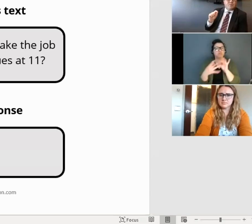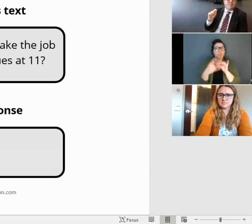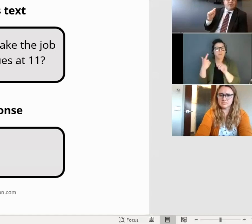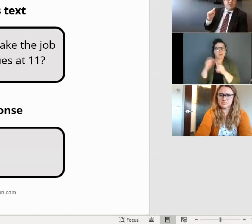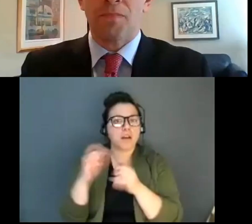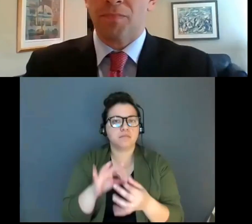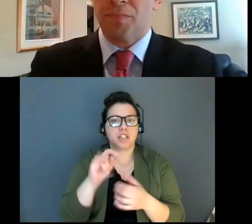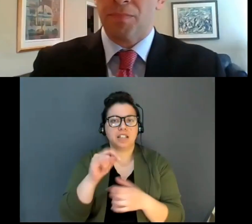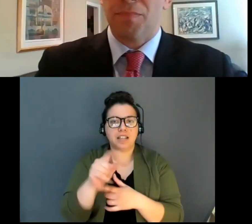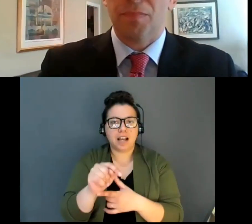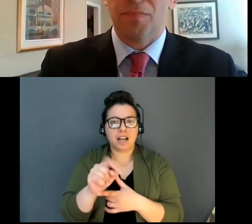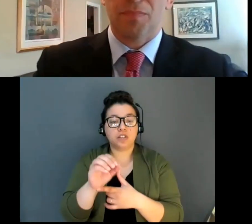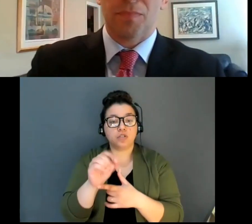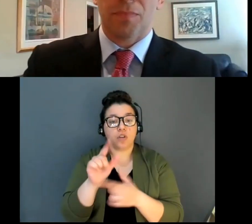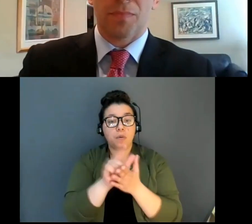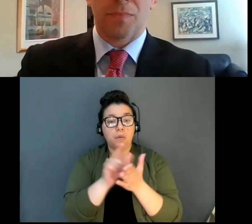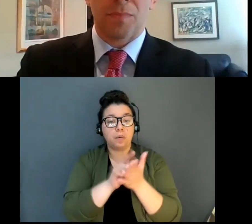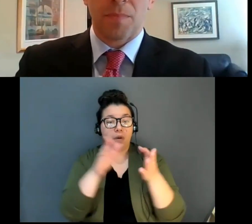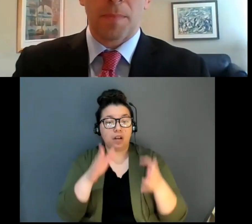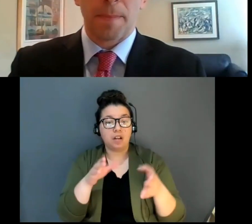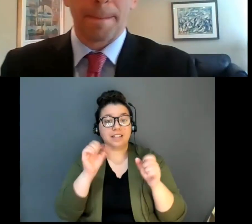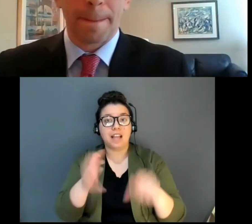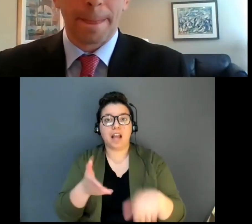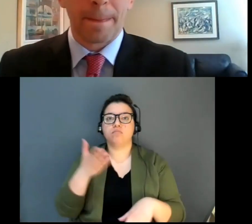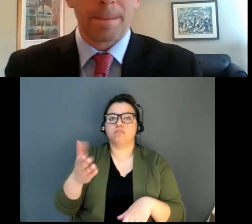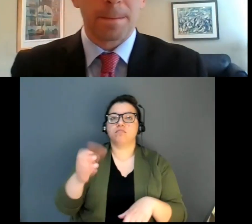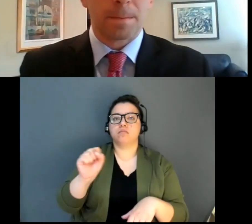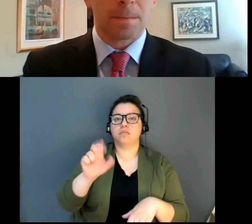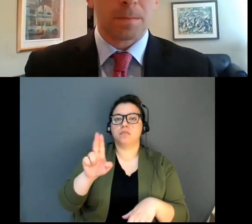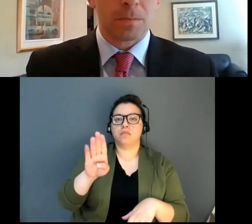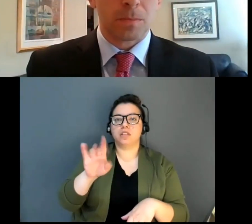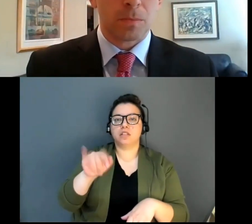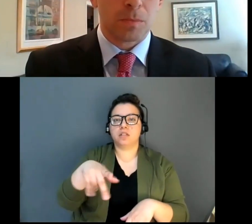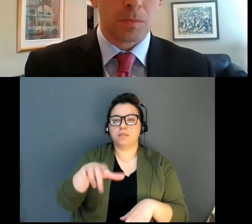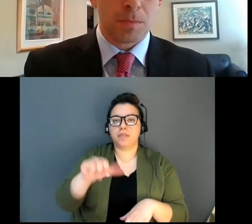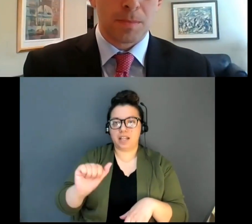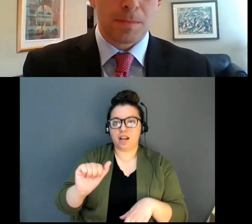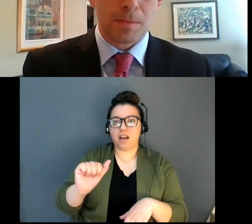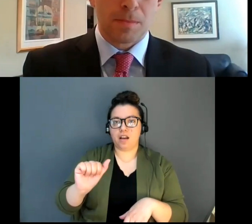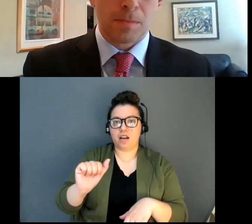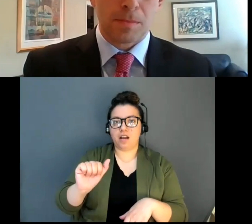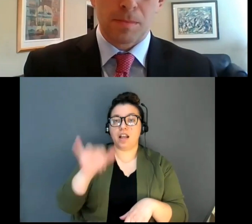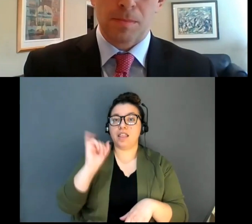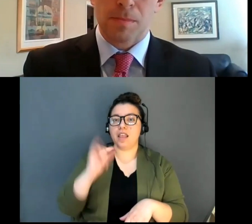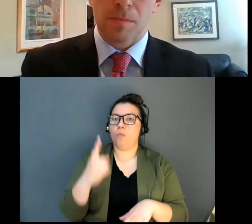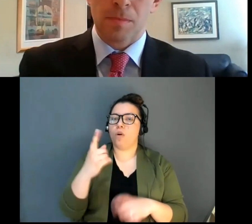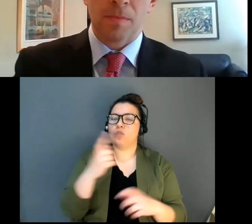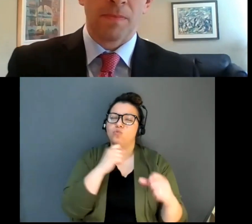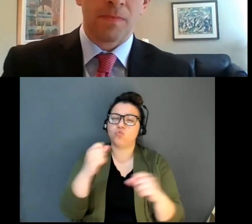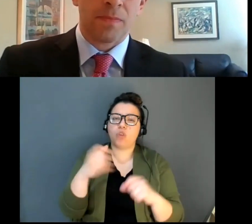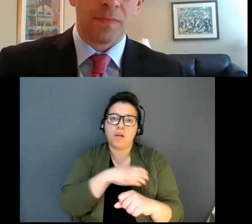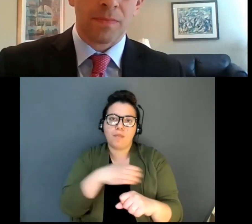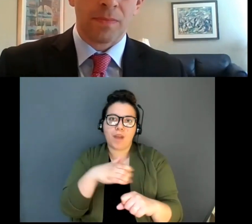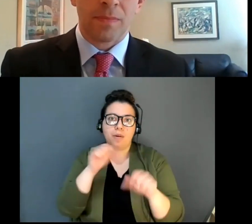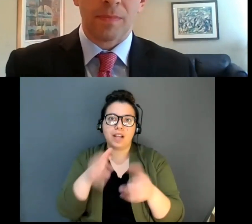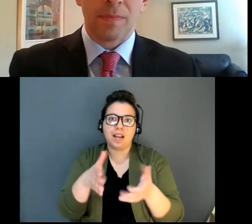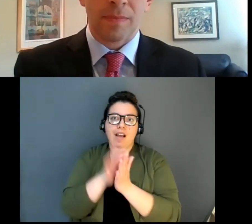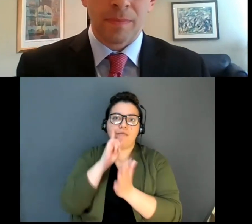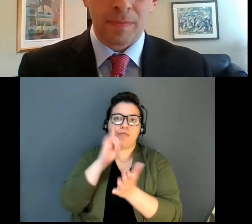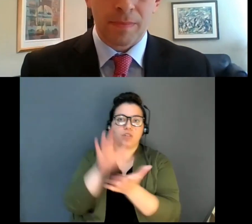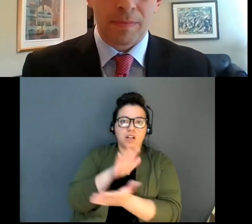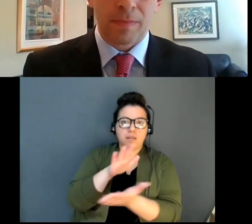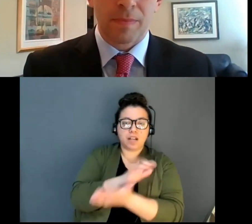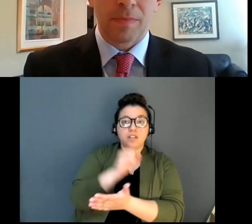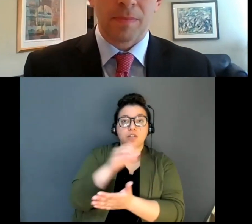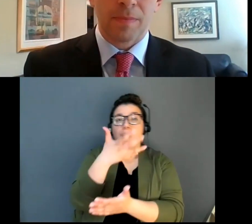So attorneys can issue subpoenas where we demand documents from someone. That's one of the strongest powers that we have. Any email and any